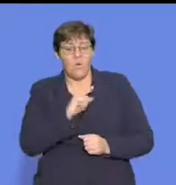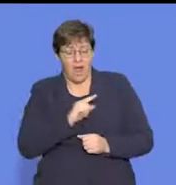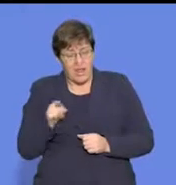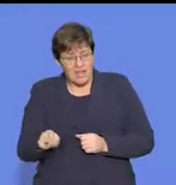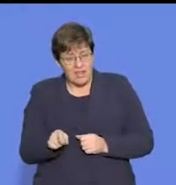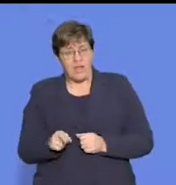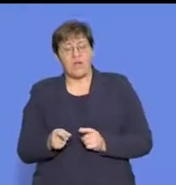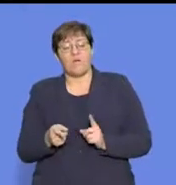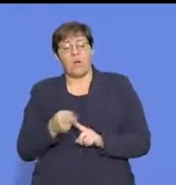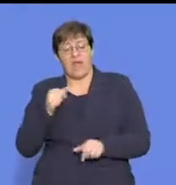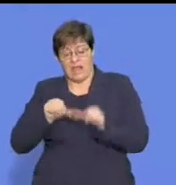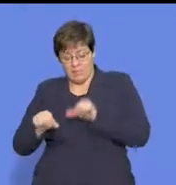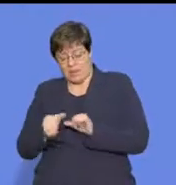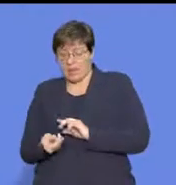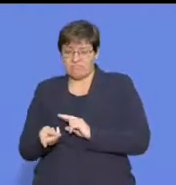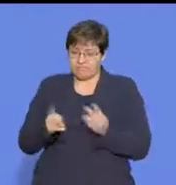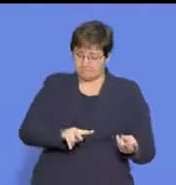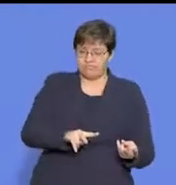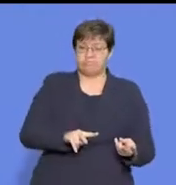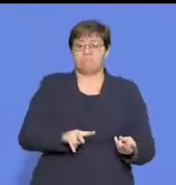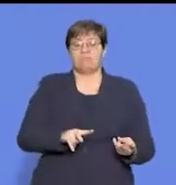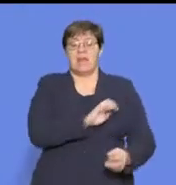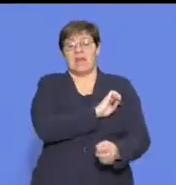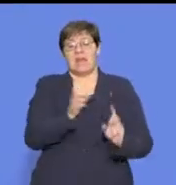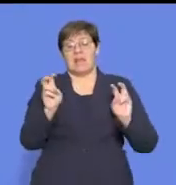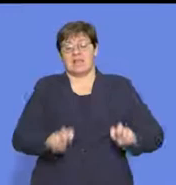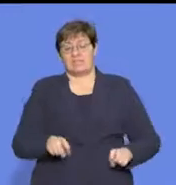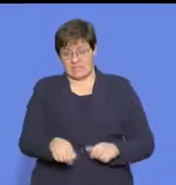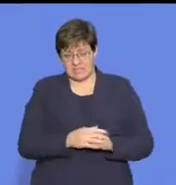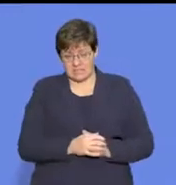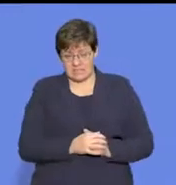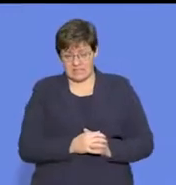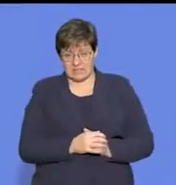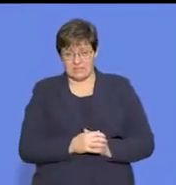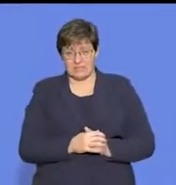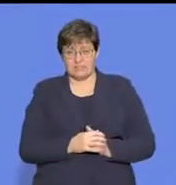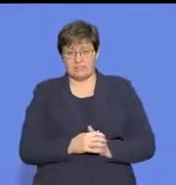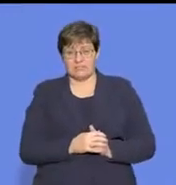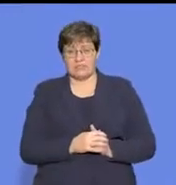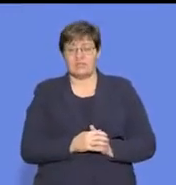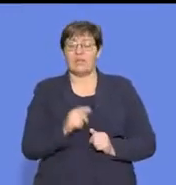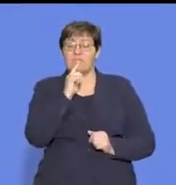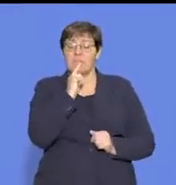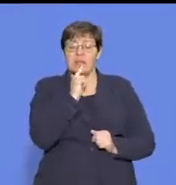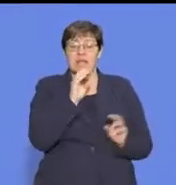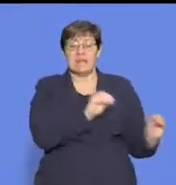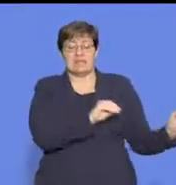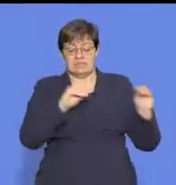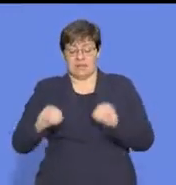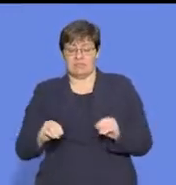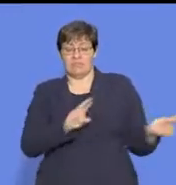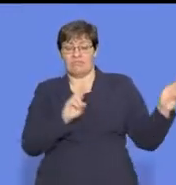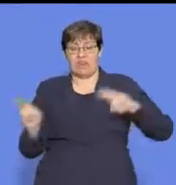producing electricity for us. As I said, these are displacement reactions, and by doing a whole